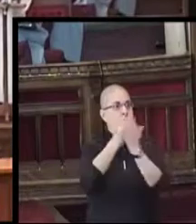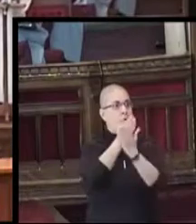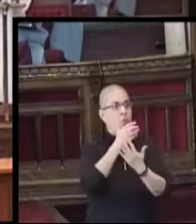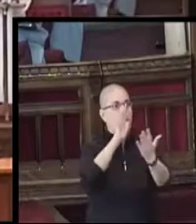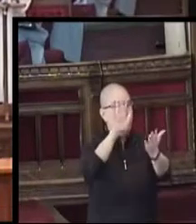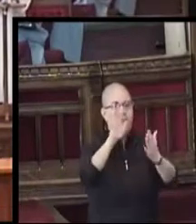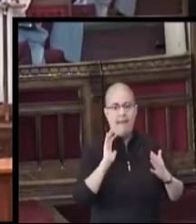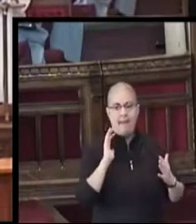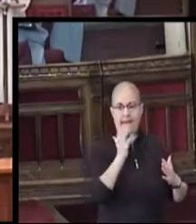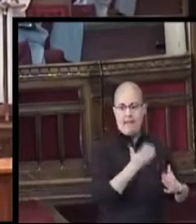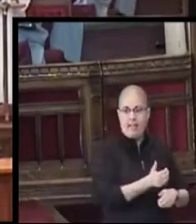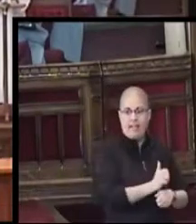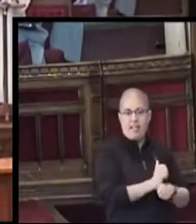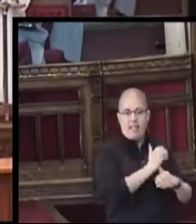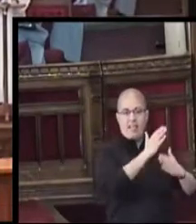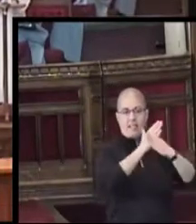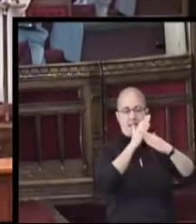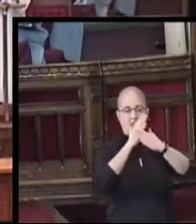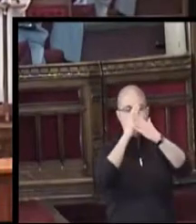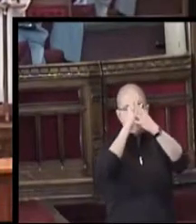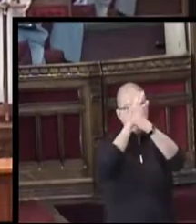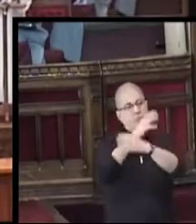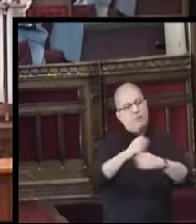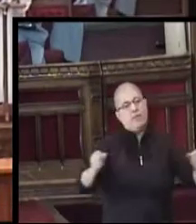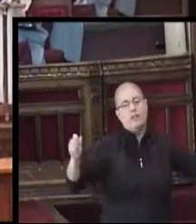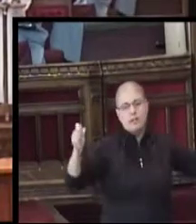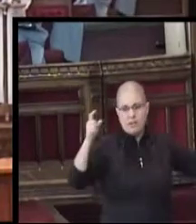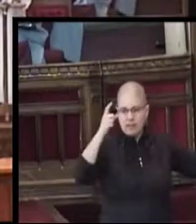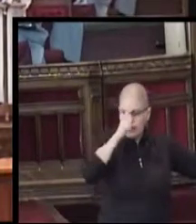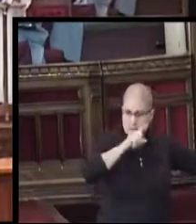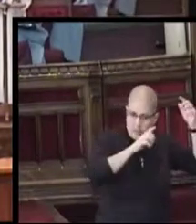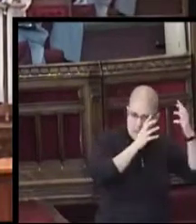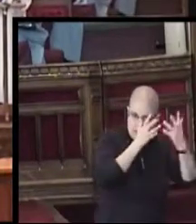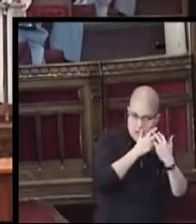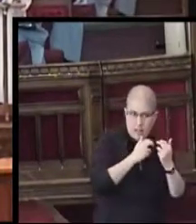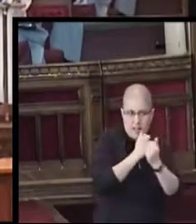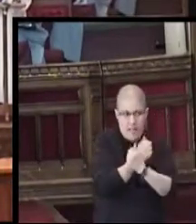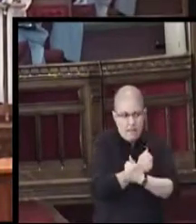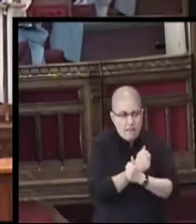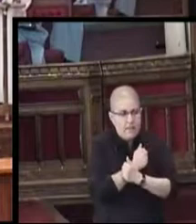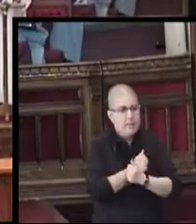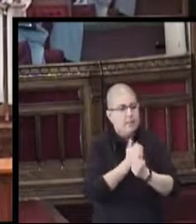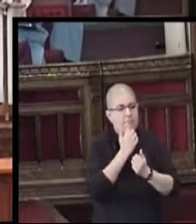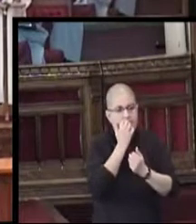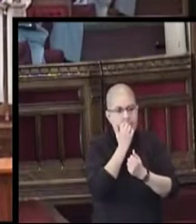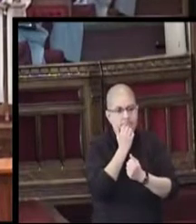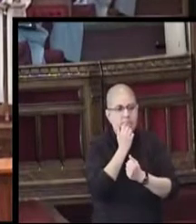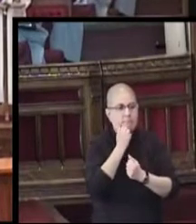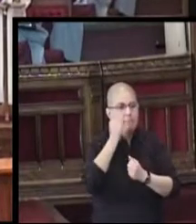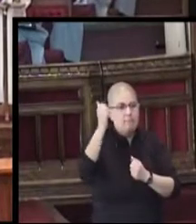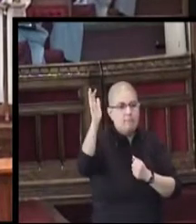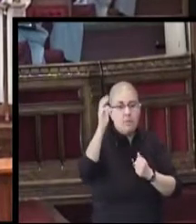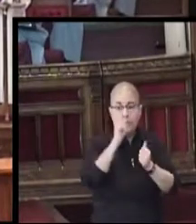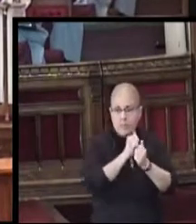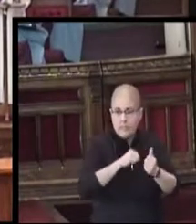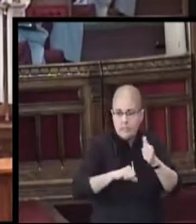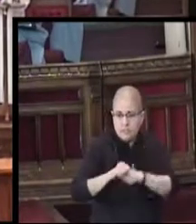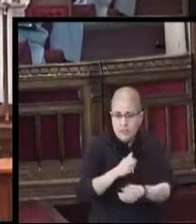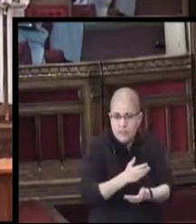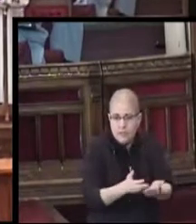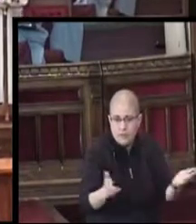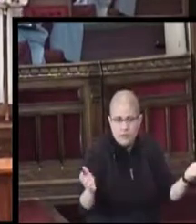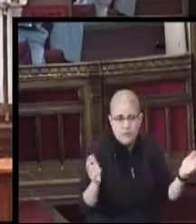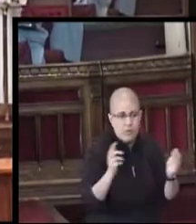freeing us from whatever hinders us, reconciling us with a loving, caring God, with each other, and